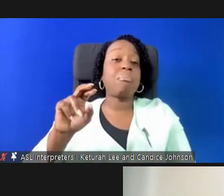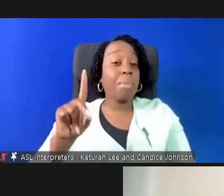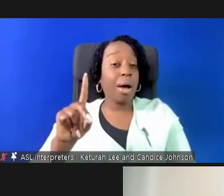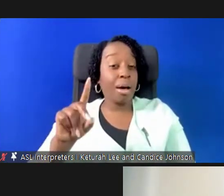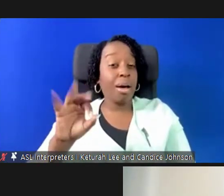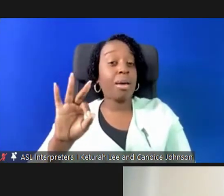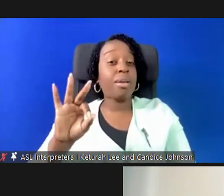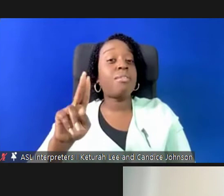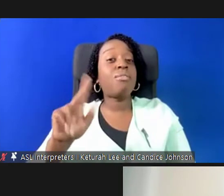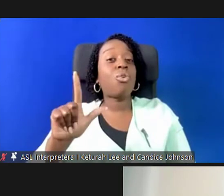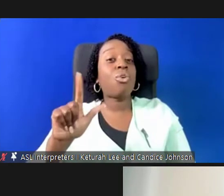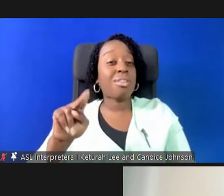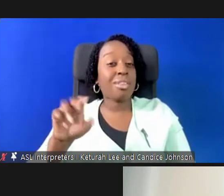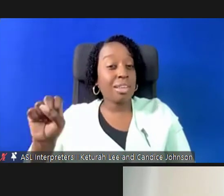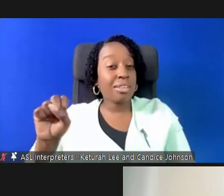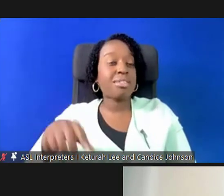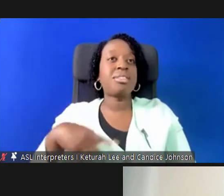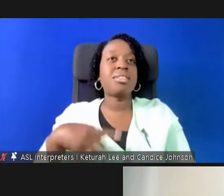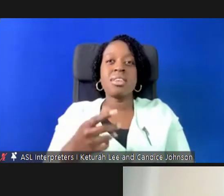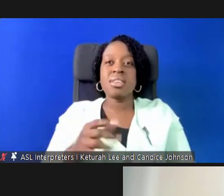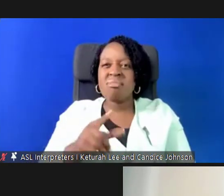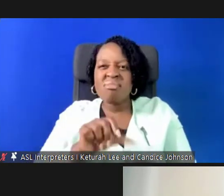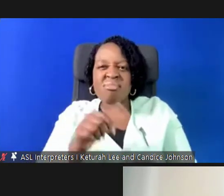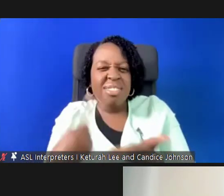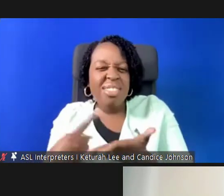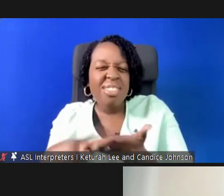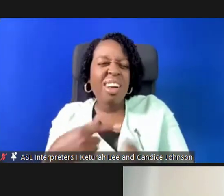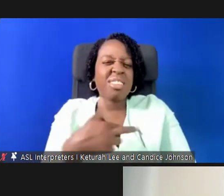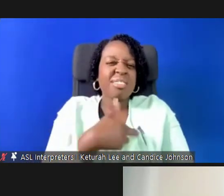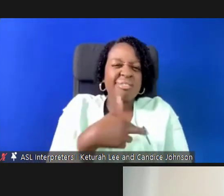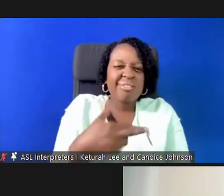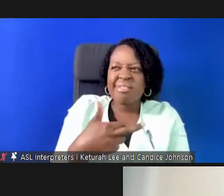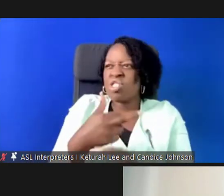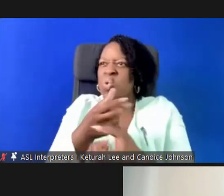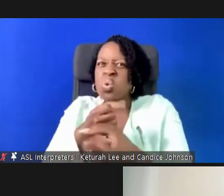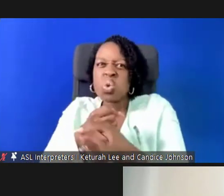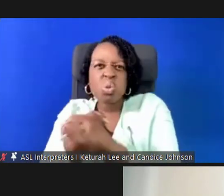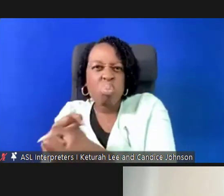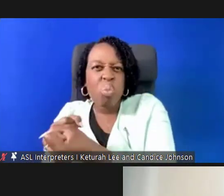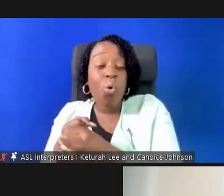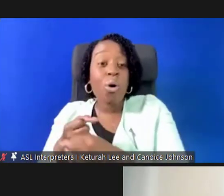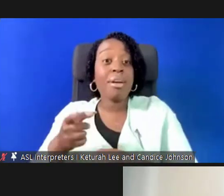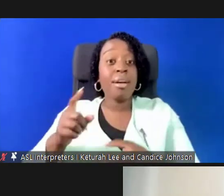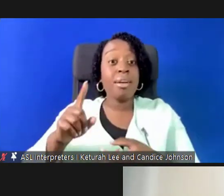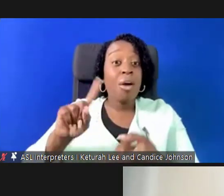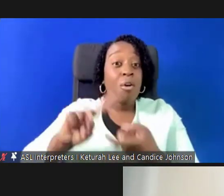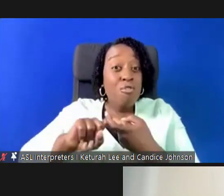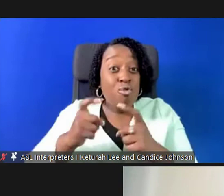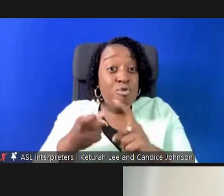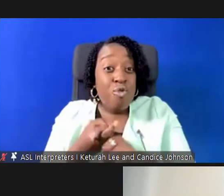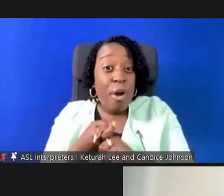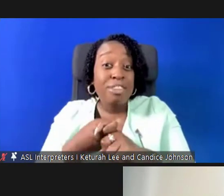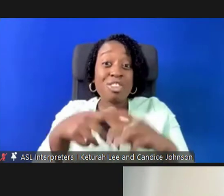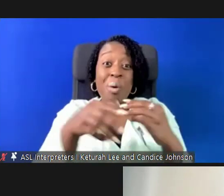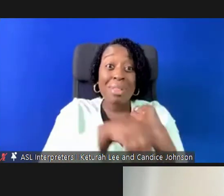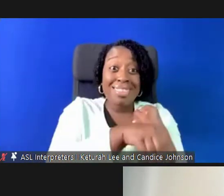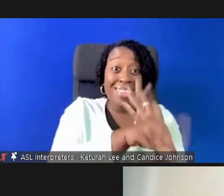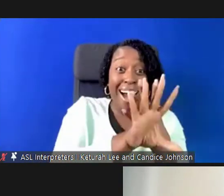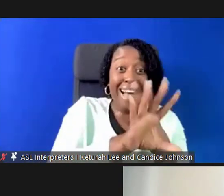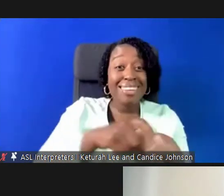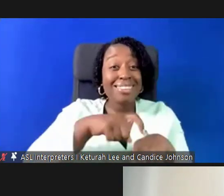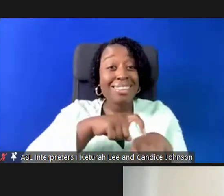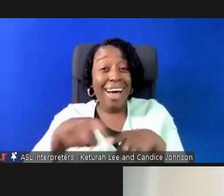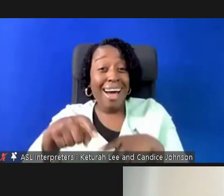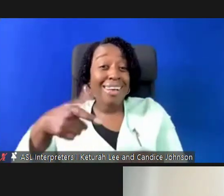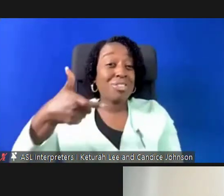great intervention work that's being done, and it's about developing some of the evidence base around those interventions. And the second